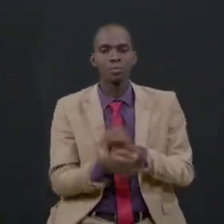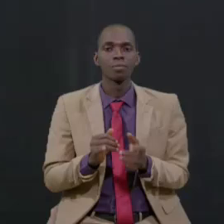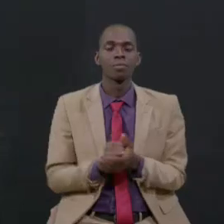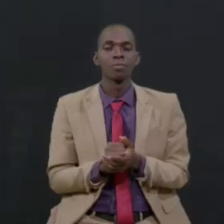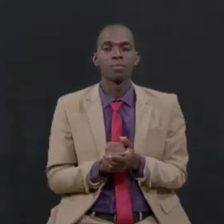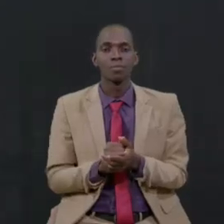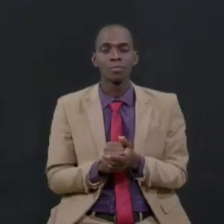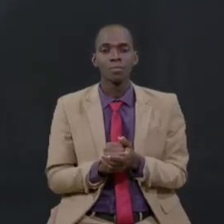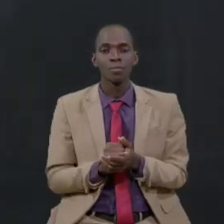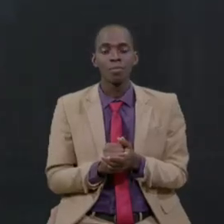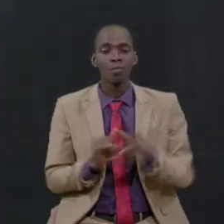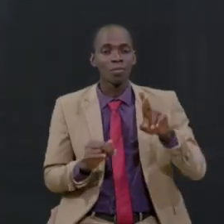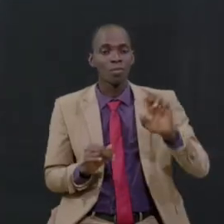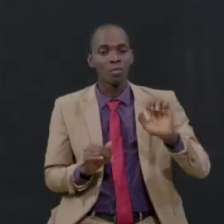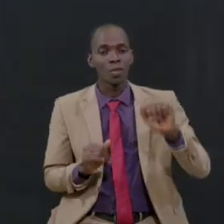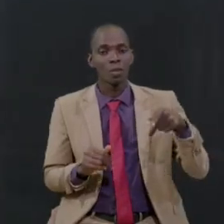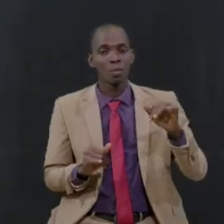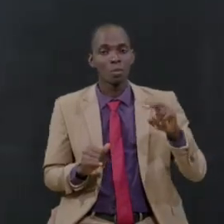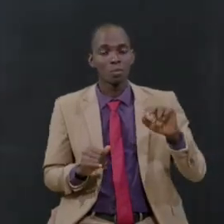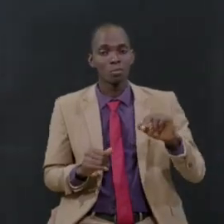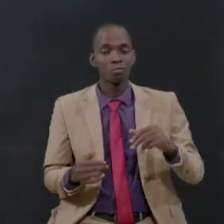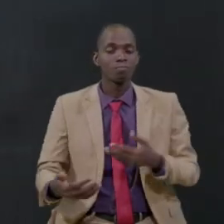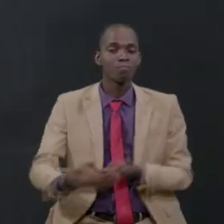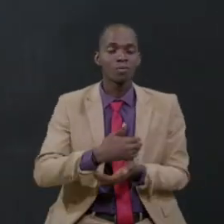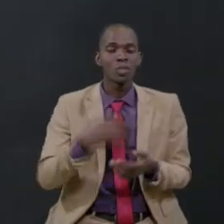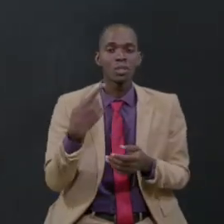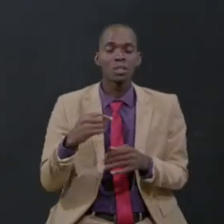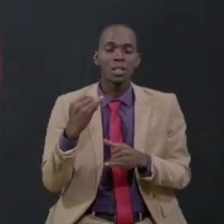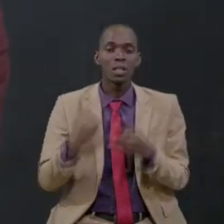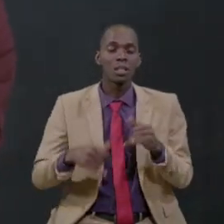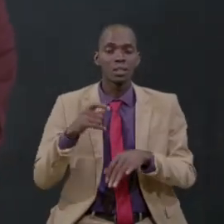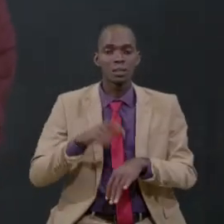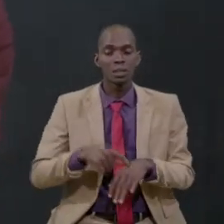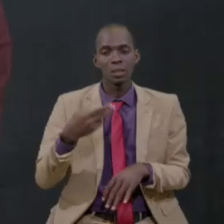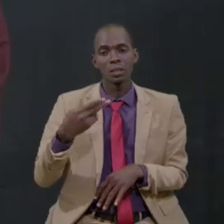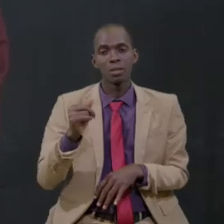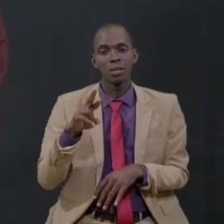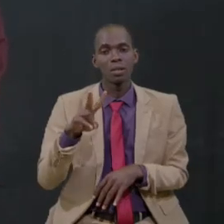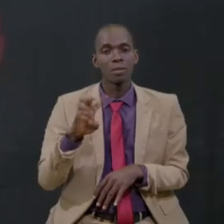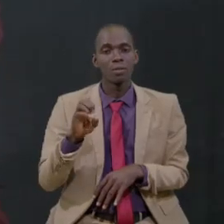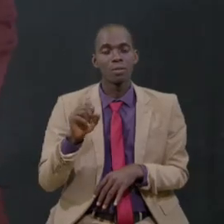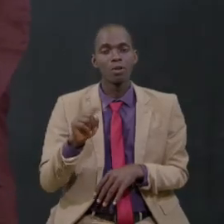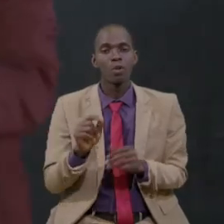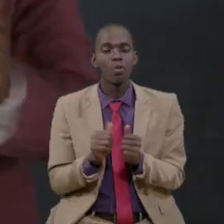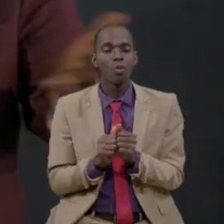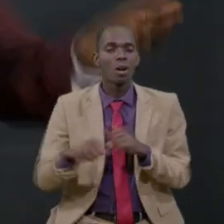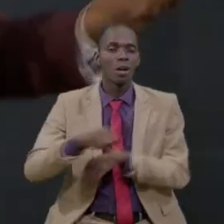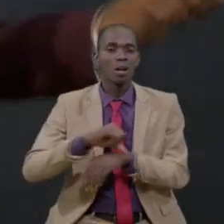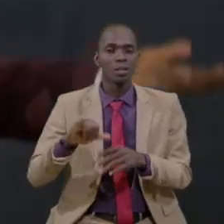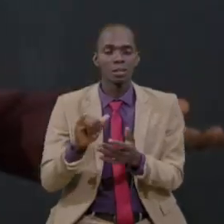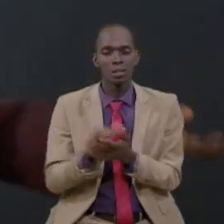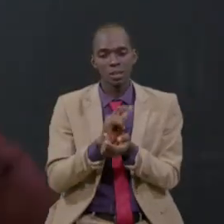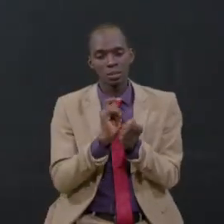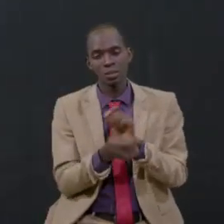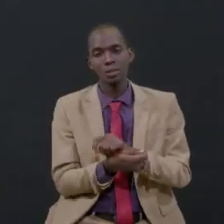end time harvest with the anointing that transforms. When you look at the anointing